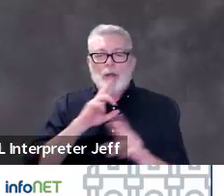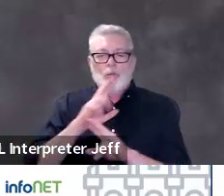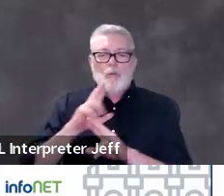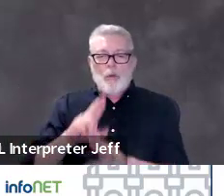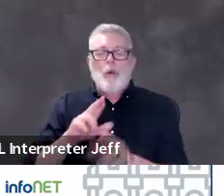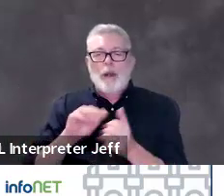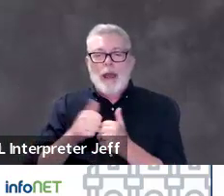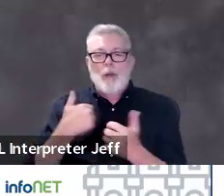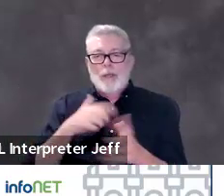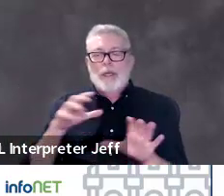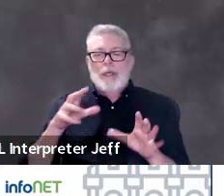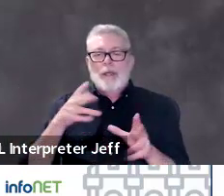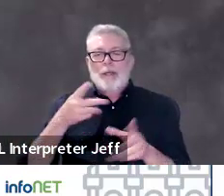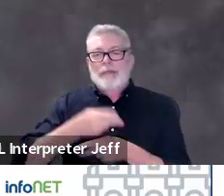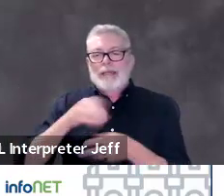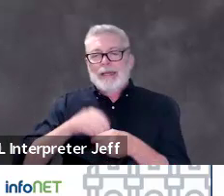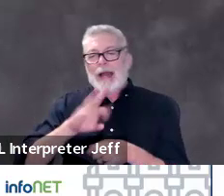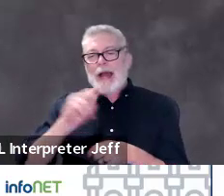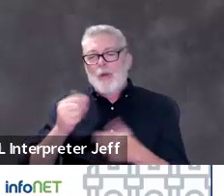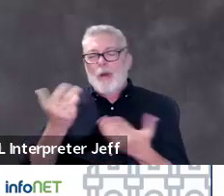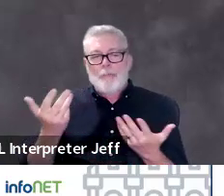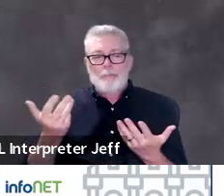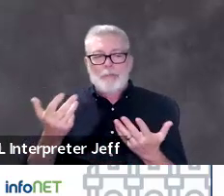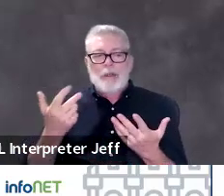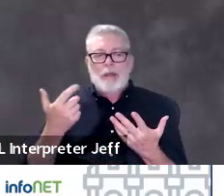Iowa. So we really found that pushed the